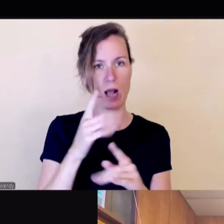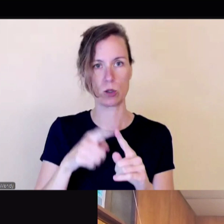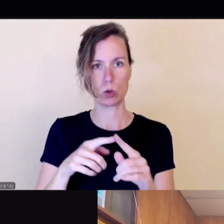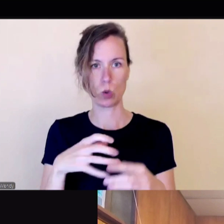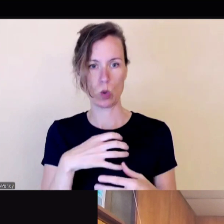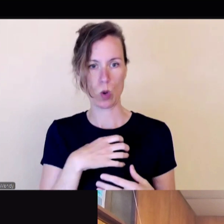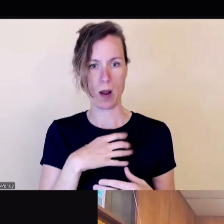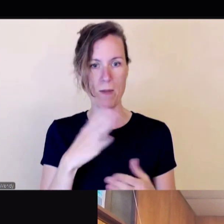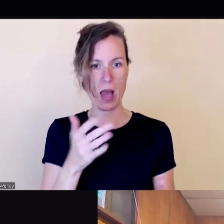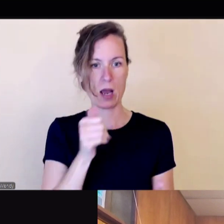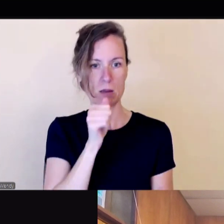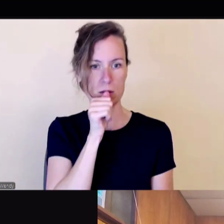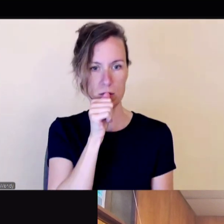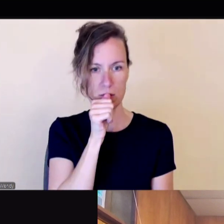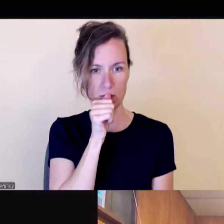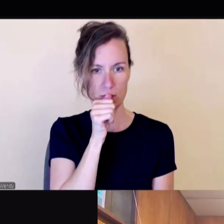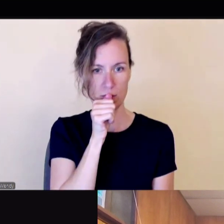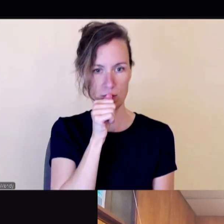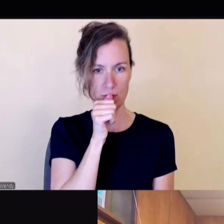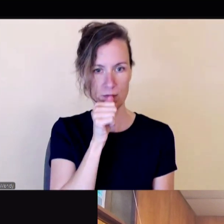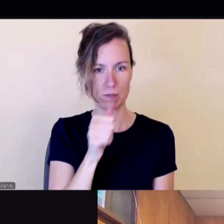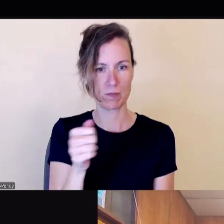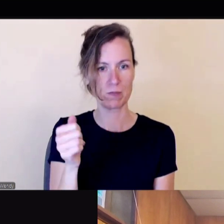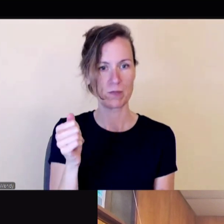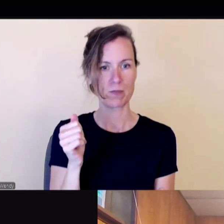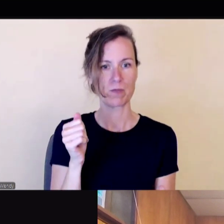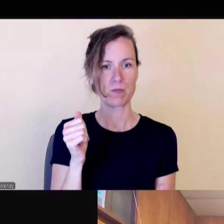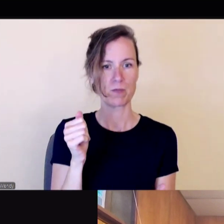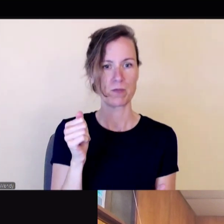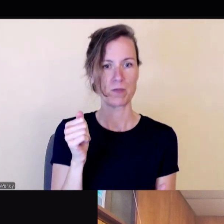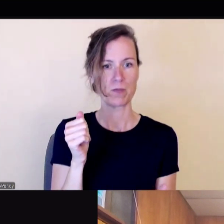not doing any other